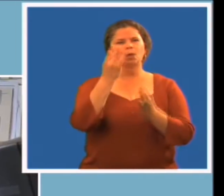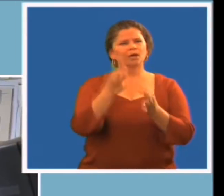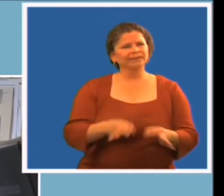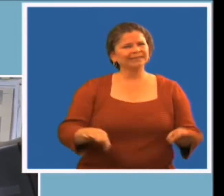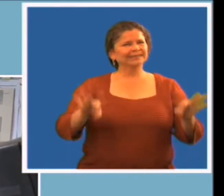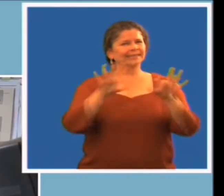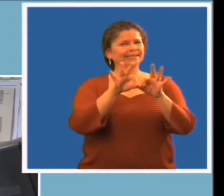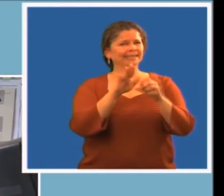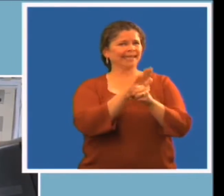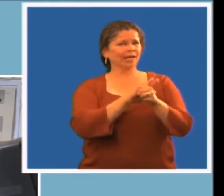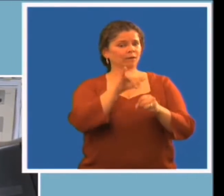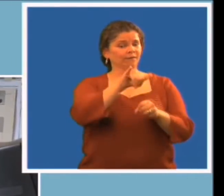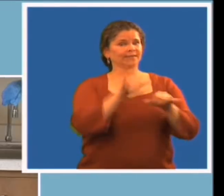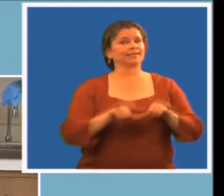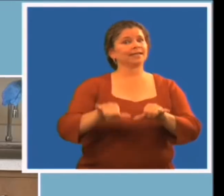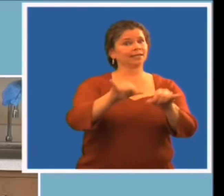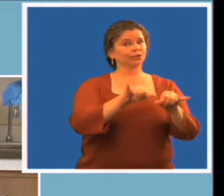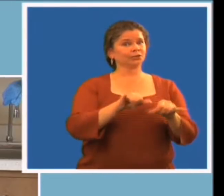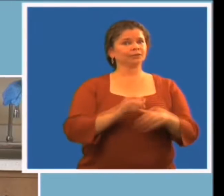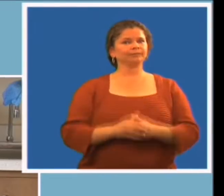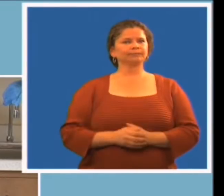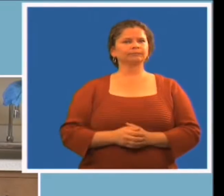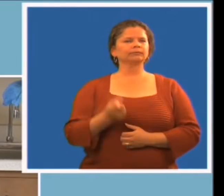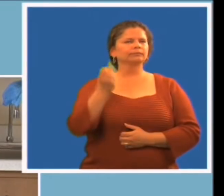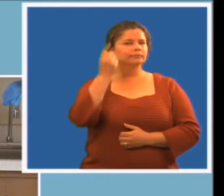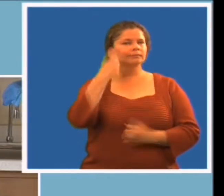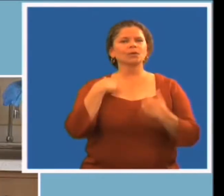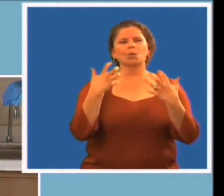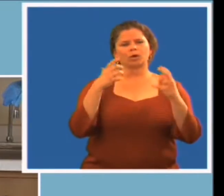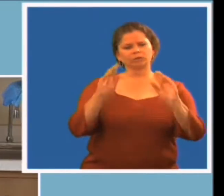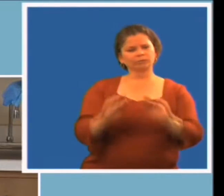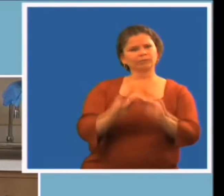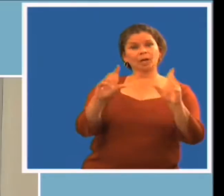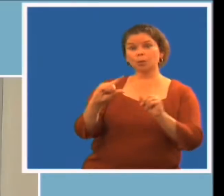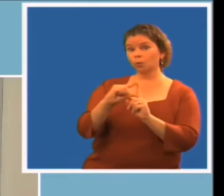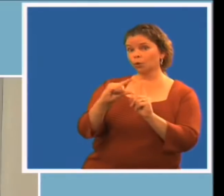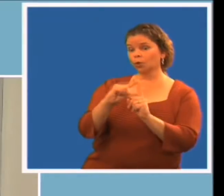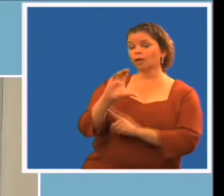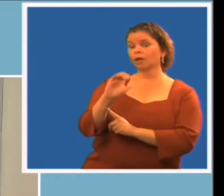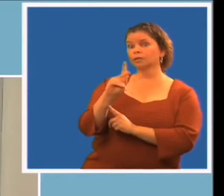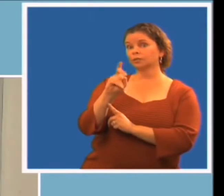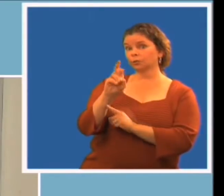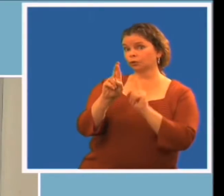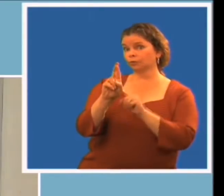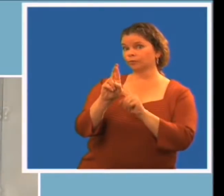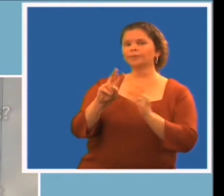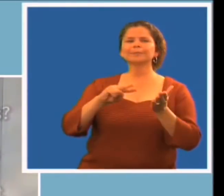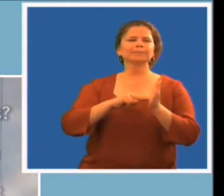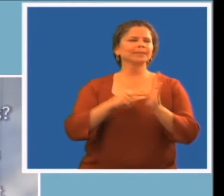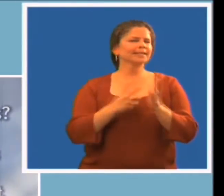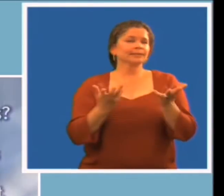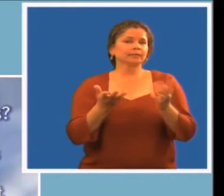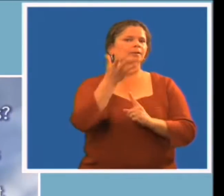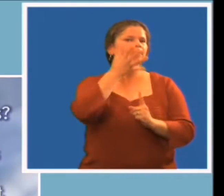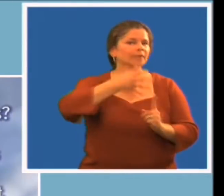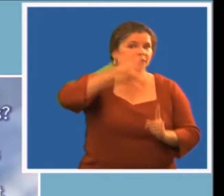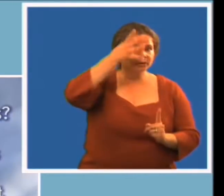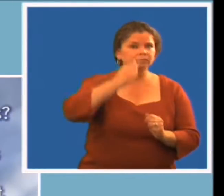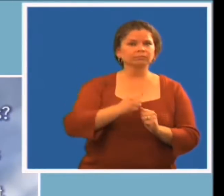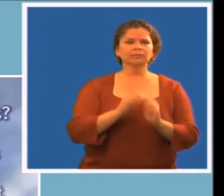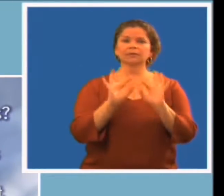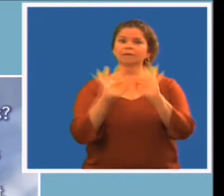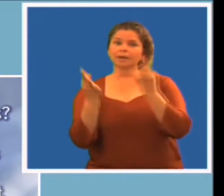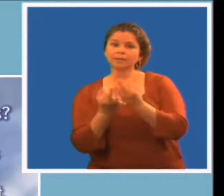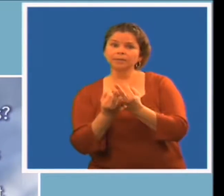standard. To be clear, the word customer refers to the members of the general public, such as our parents,